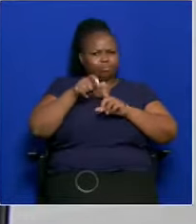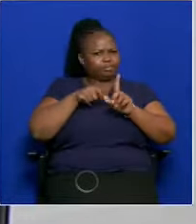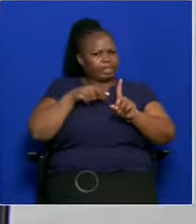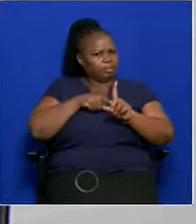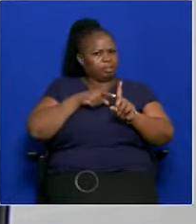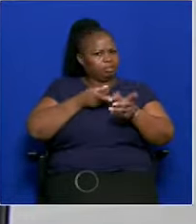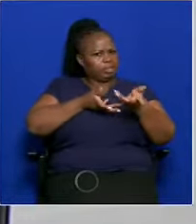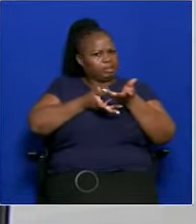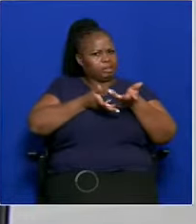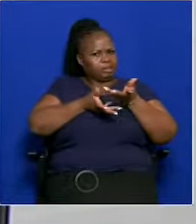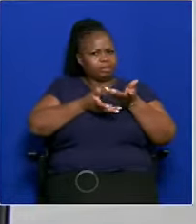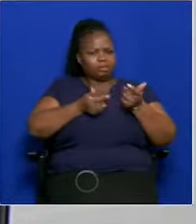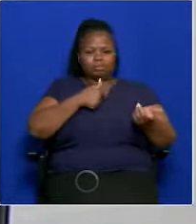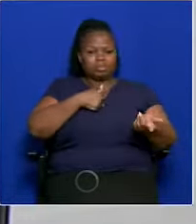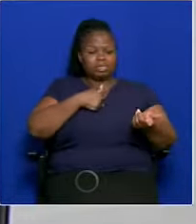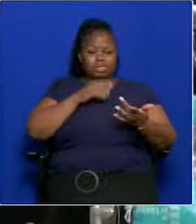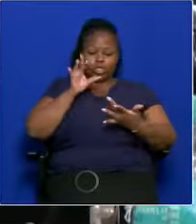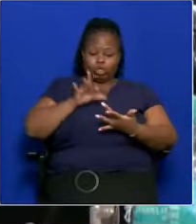chose not to.